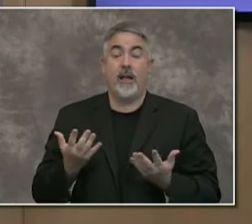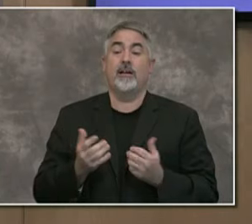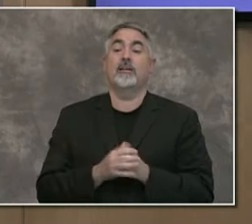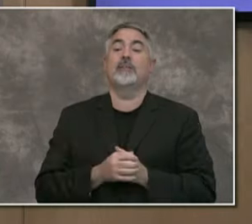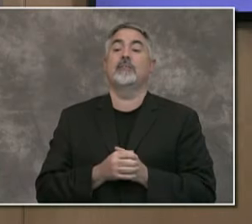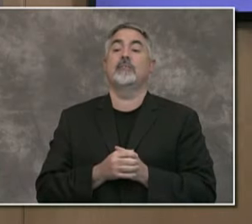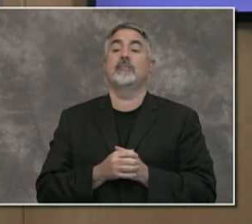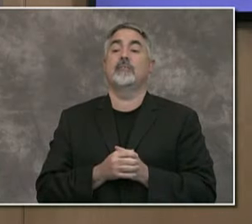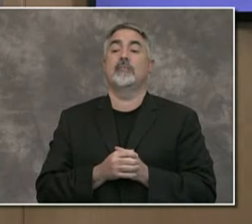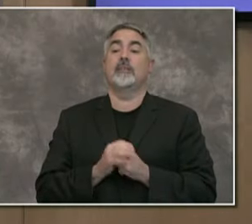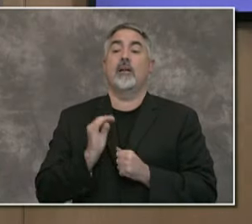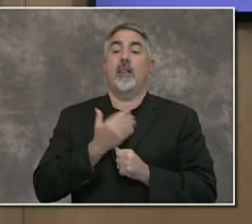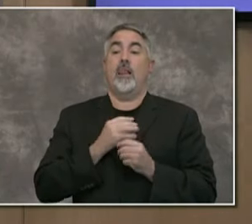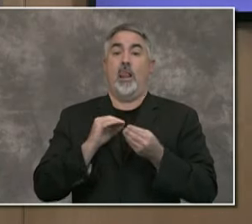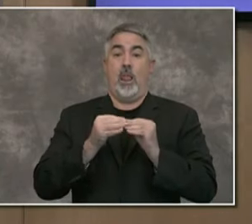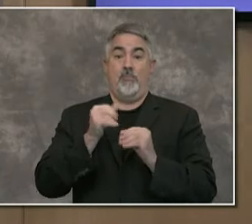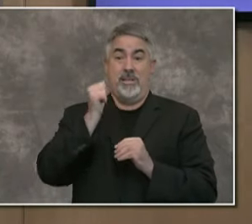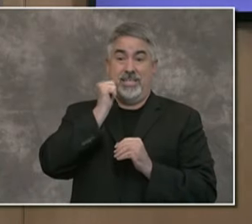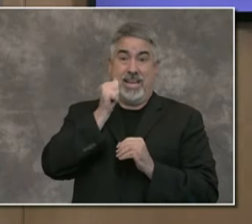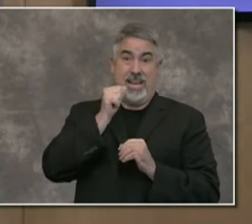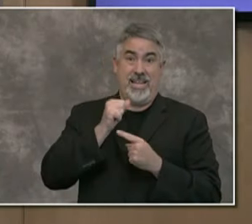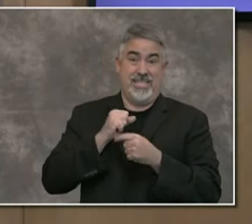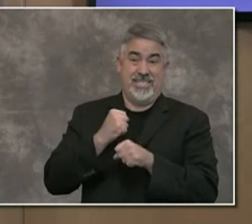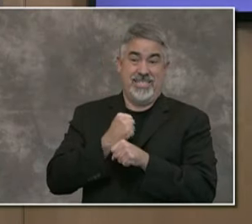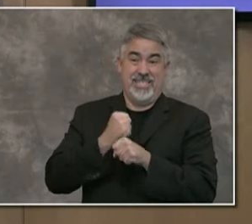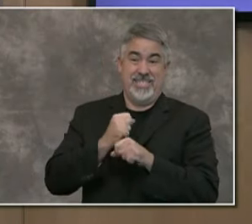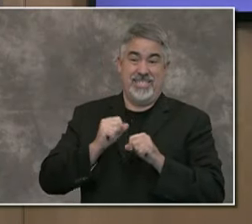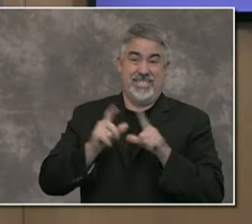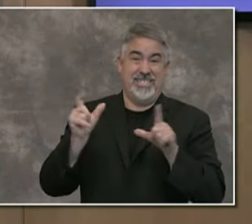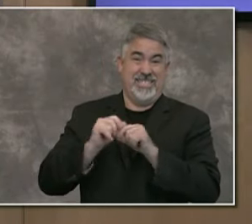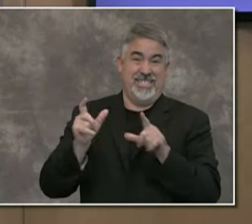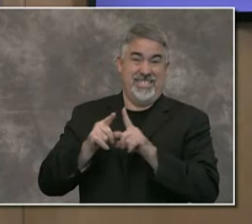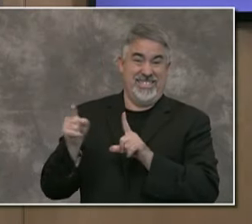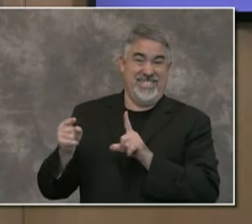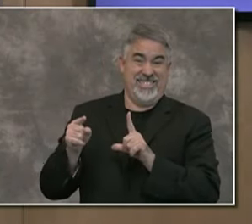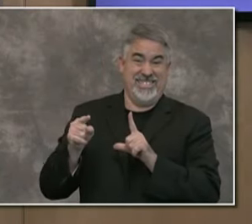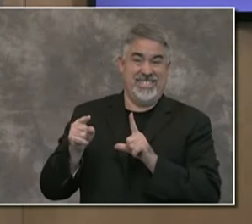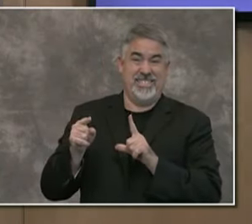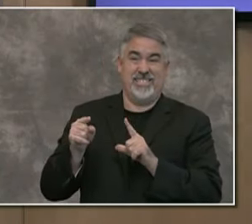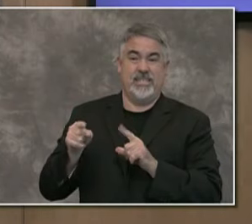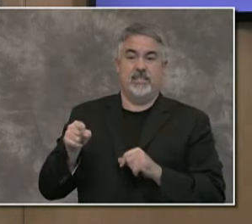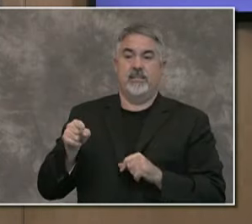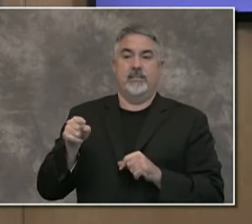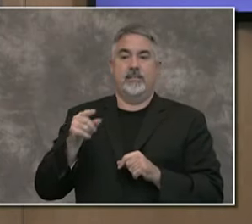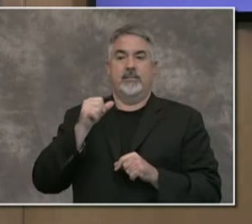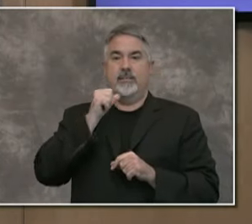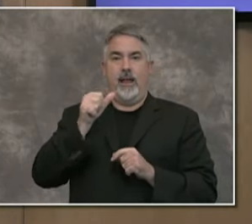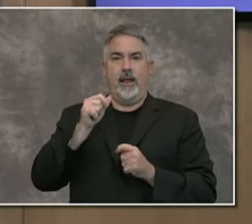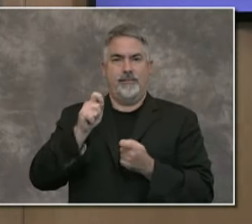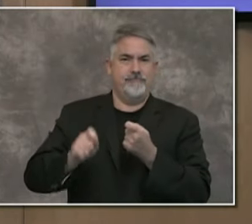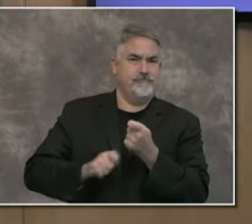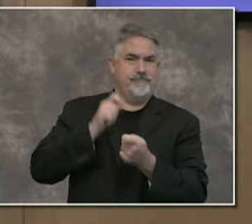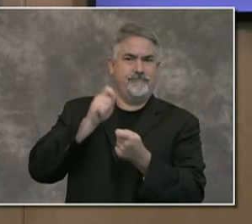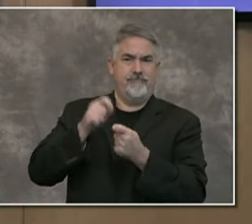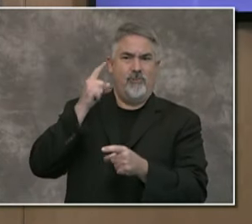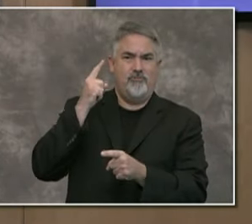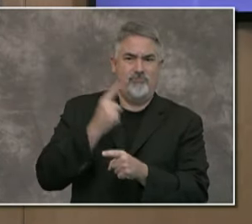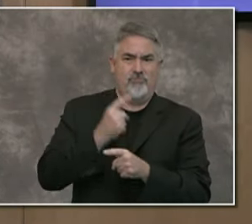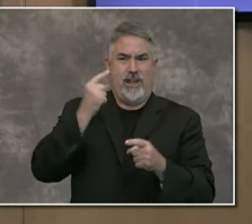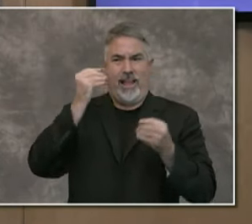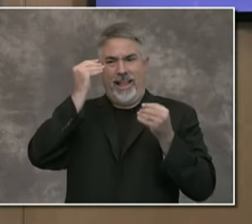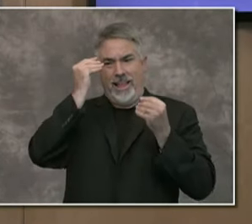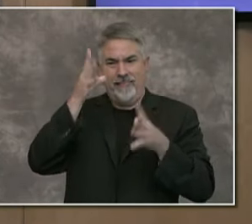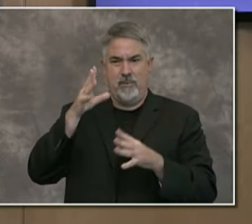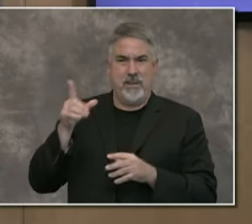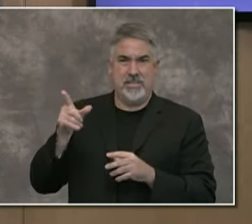and the day-to-day statistics that we share and the charts we share do not tell us a lot of meaningful data.